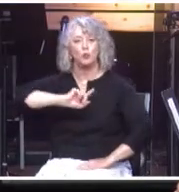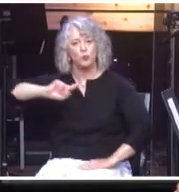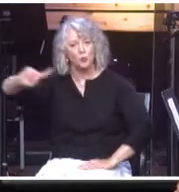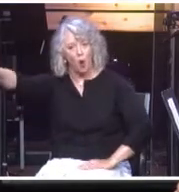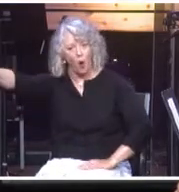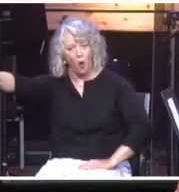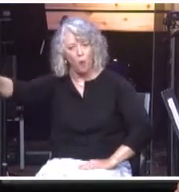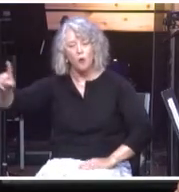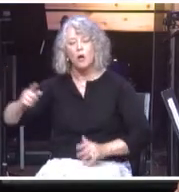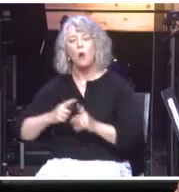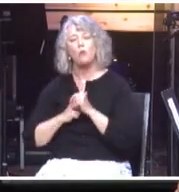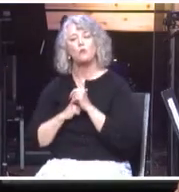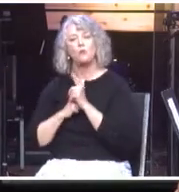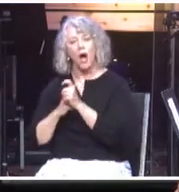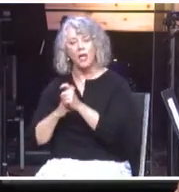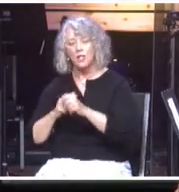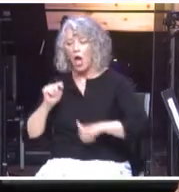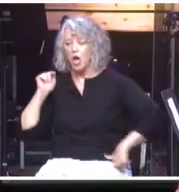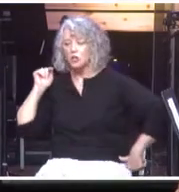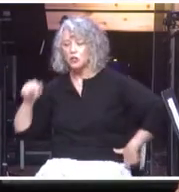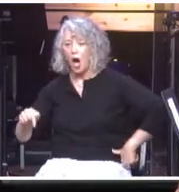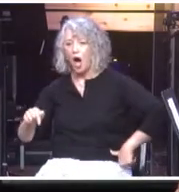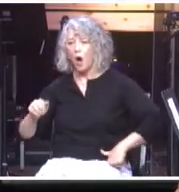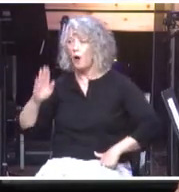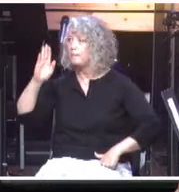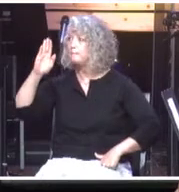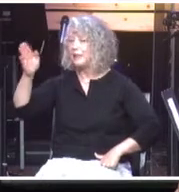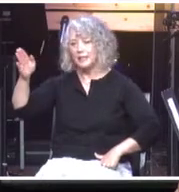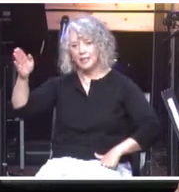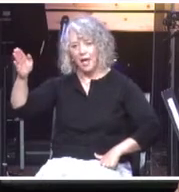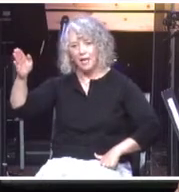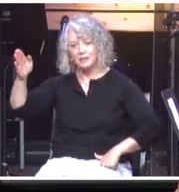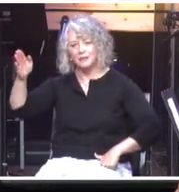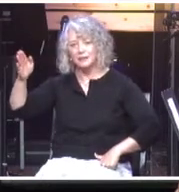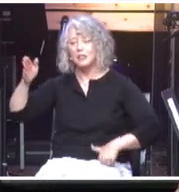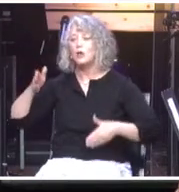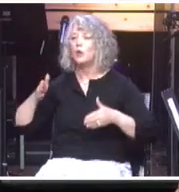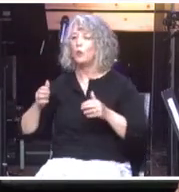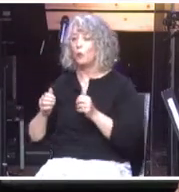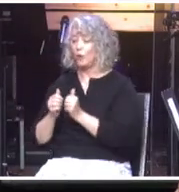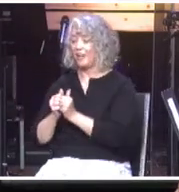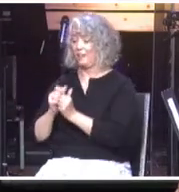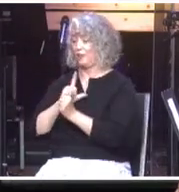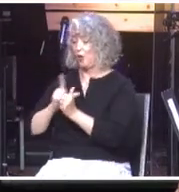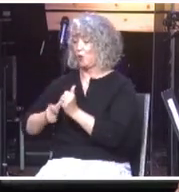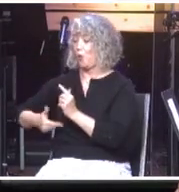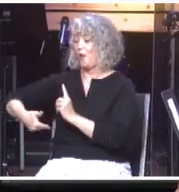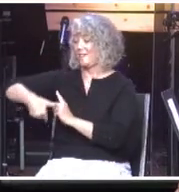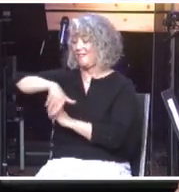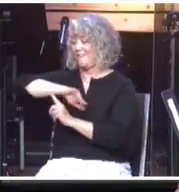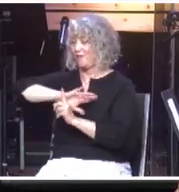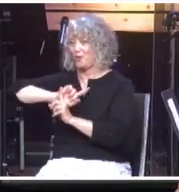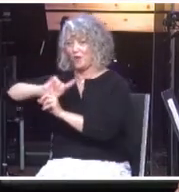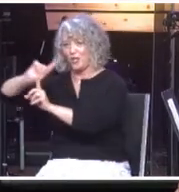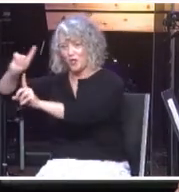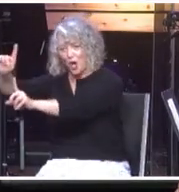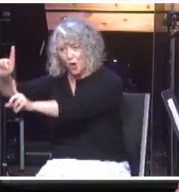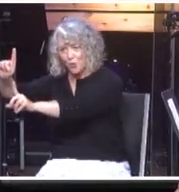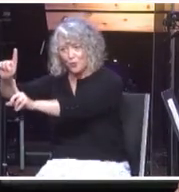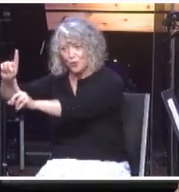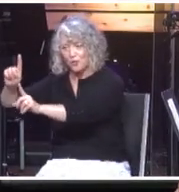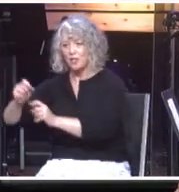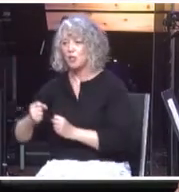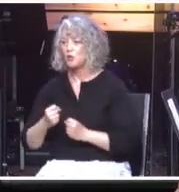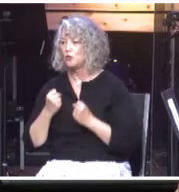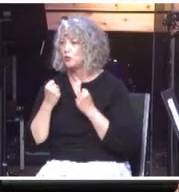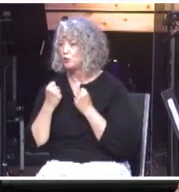Let us run, make a beeline under the Lord's protection and nestle down there under his strong